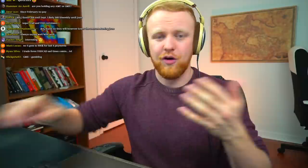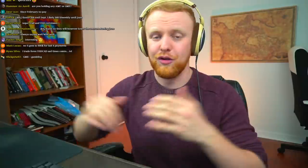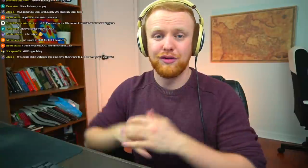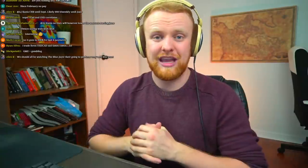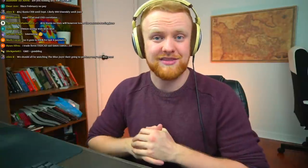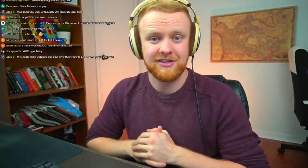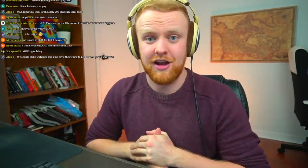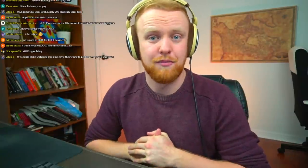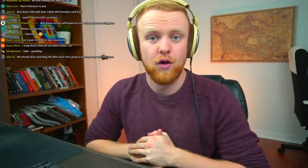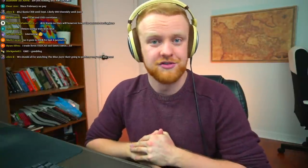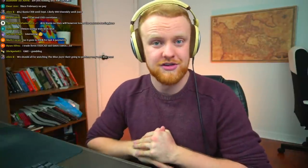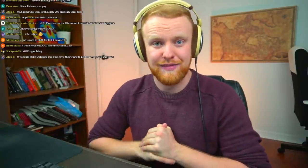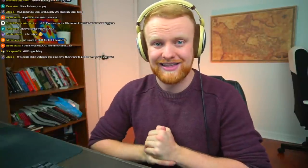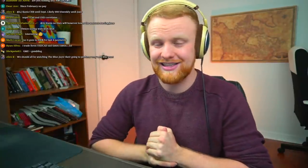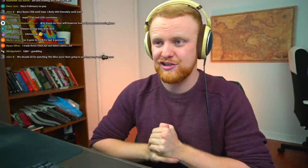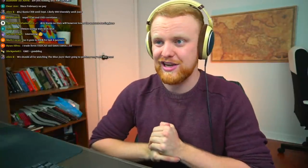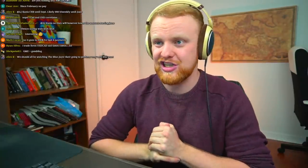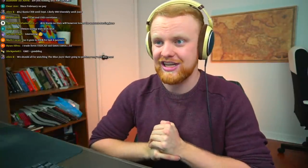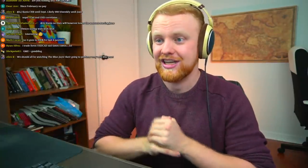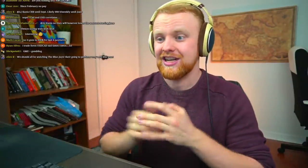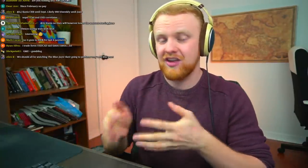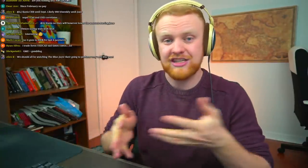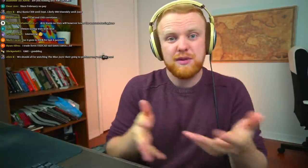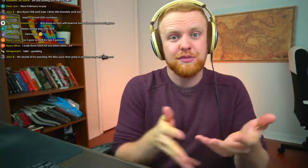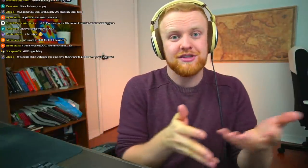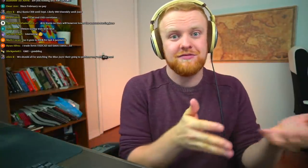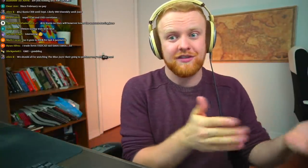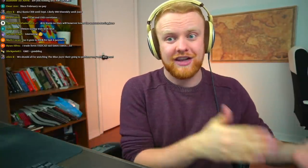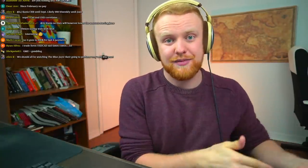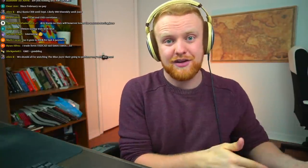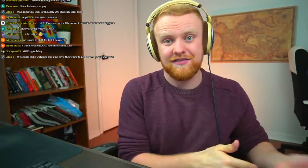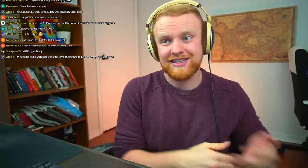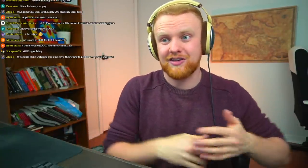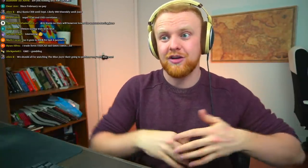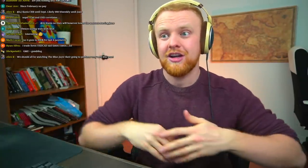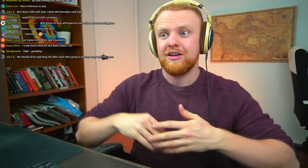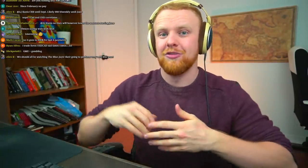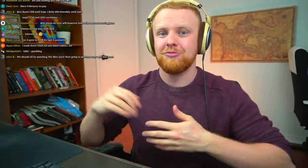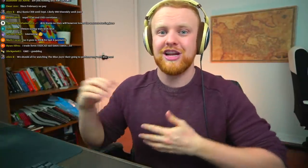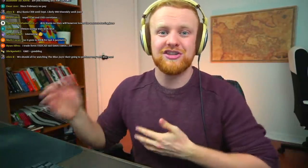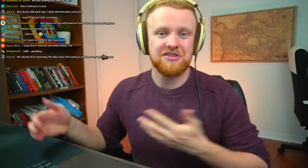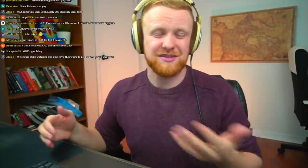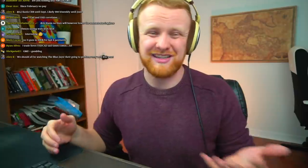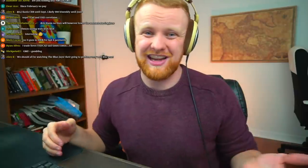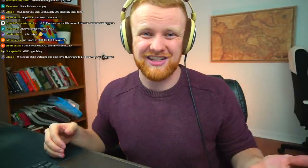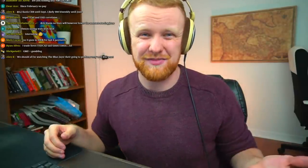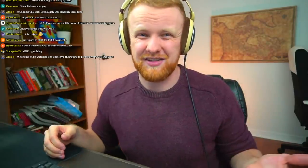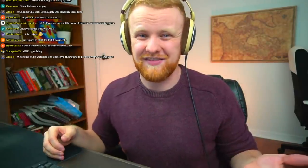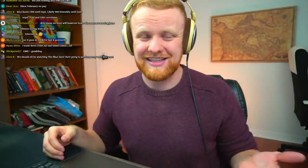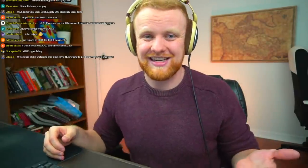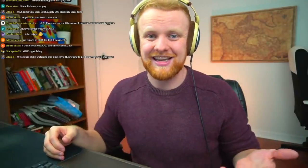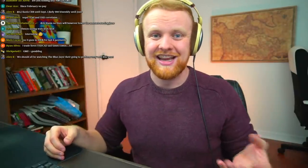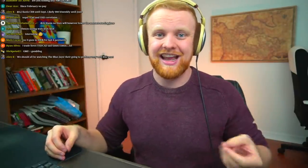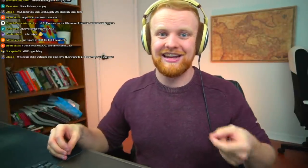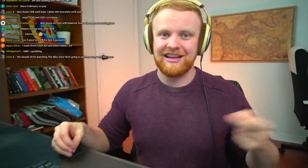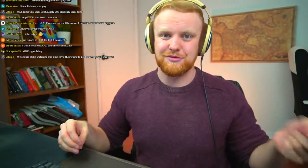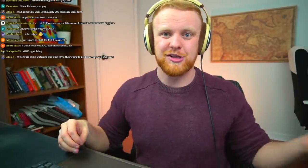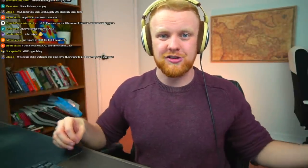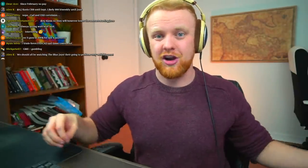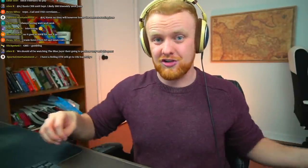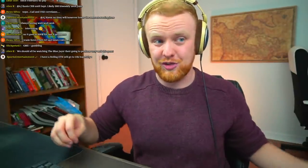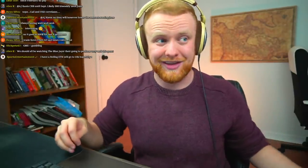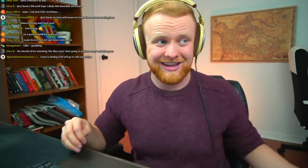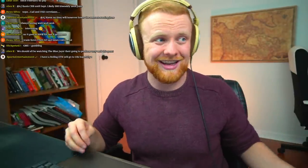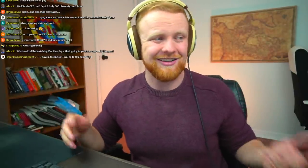And if the whole GameStop Wall Street Bets situation caused people to forget about investing or change their expectations about investing, and as a